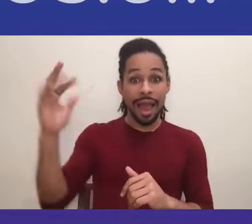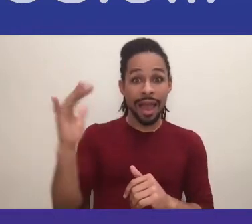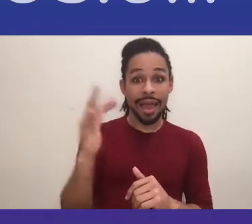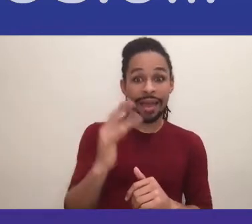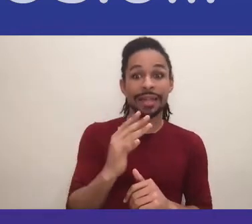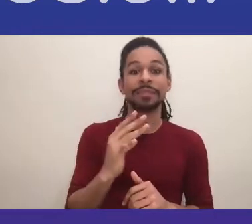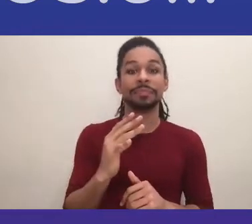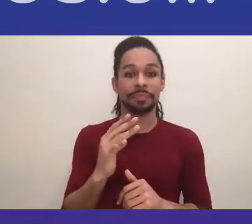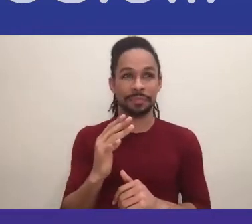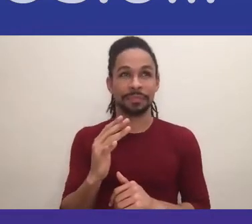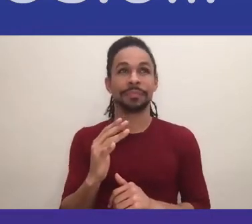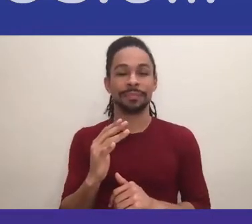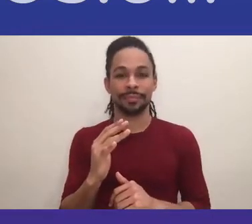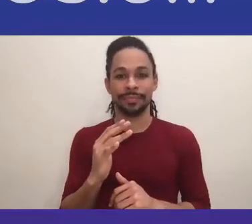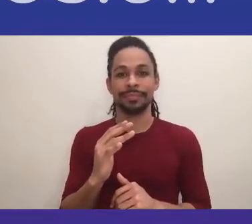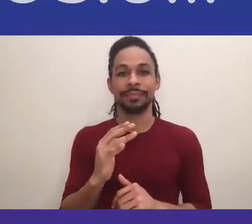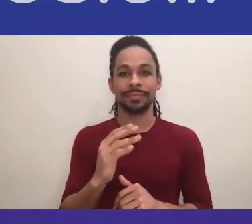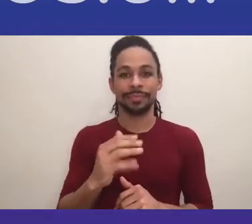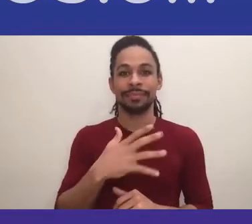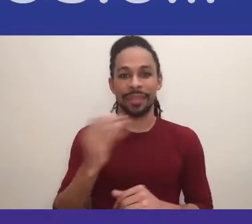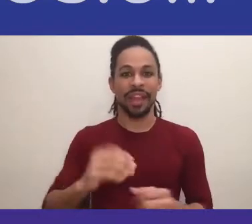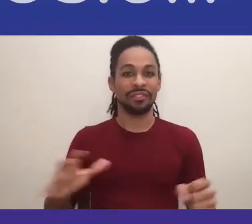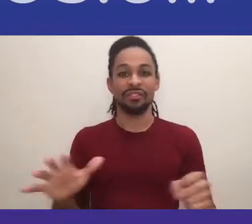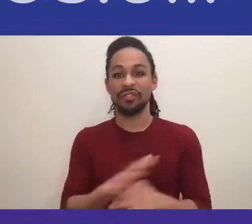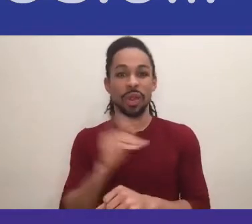that full illuminated